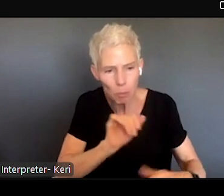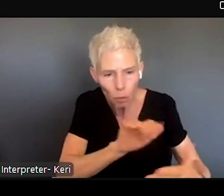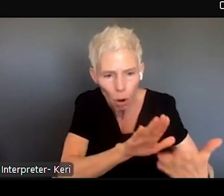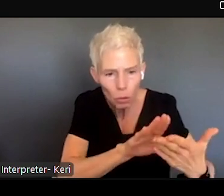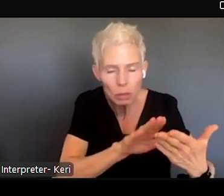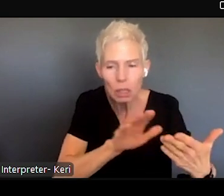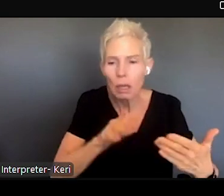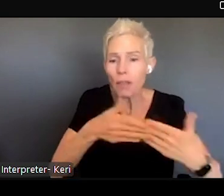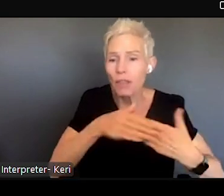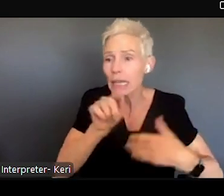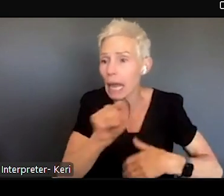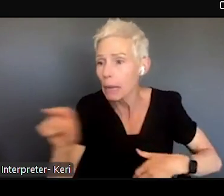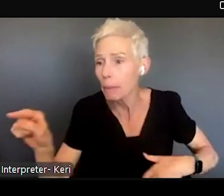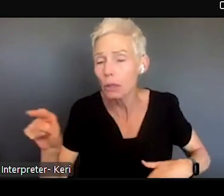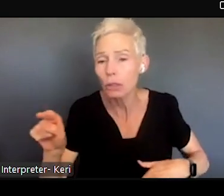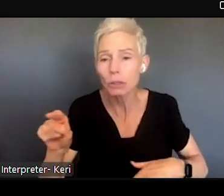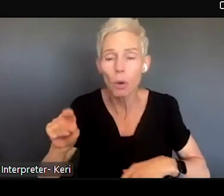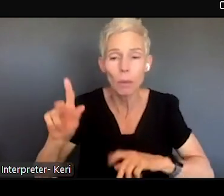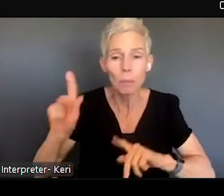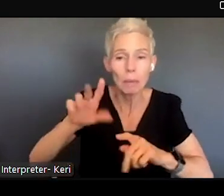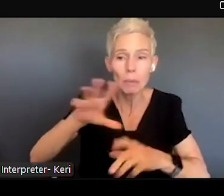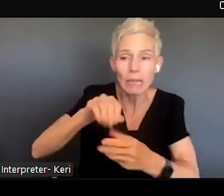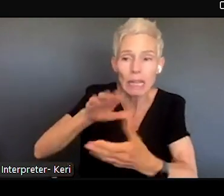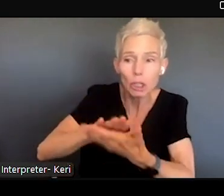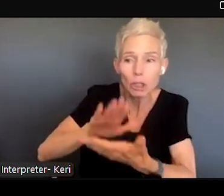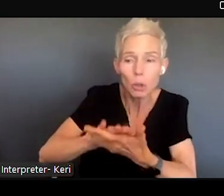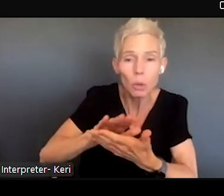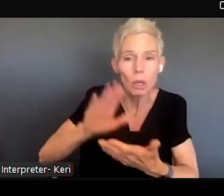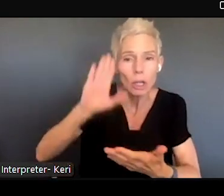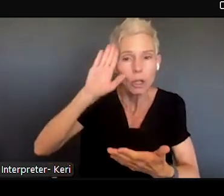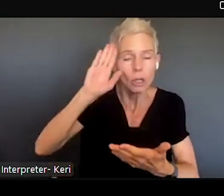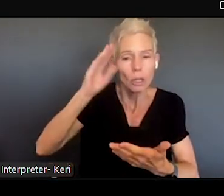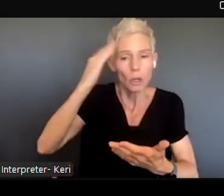the school know who we are, that we have that option to do so as well.